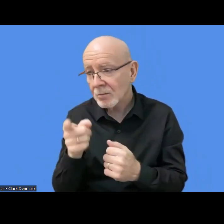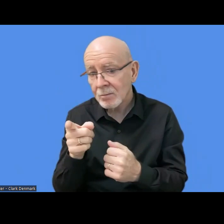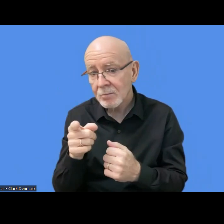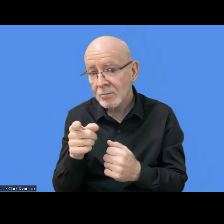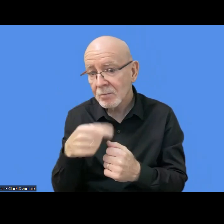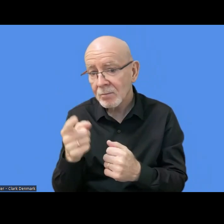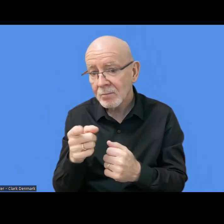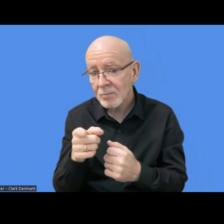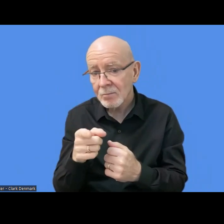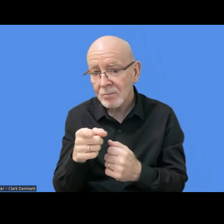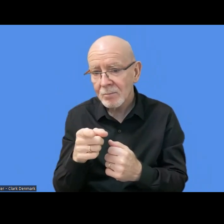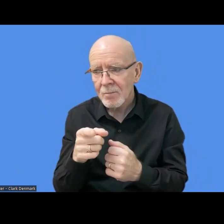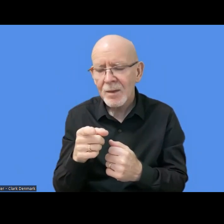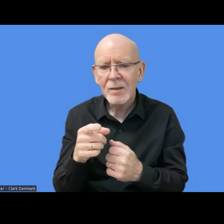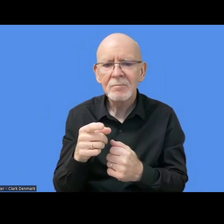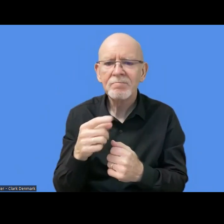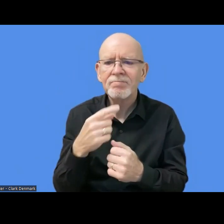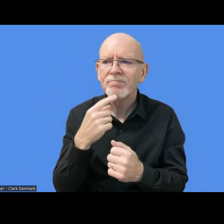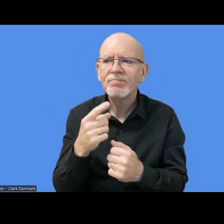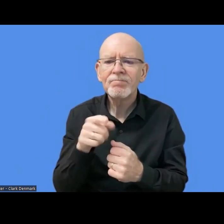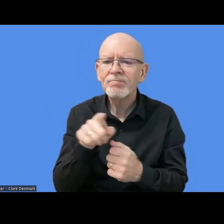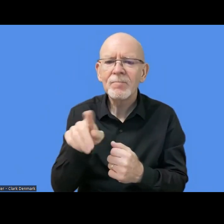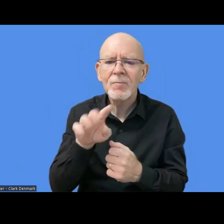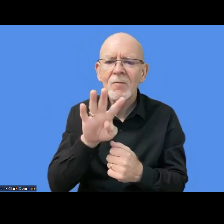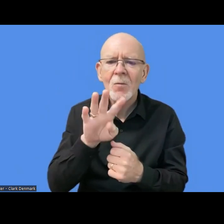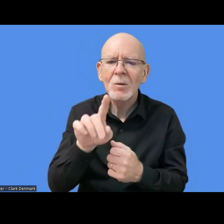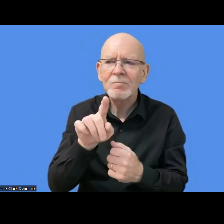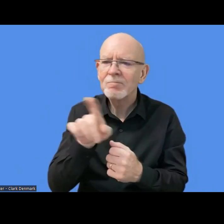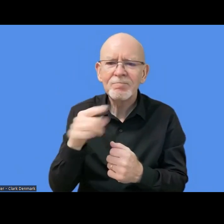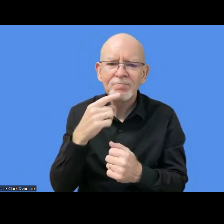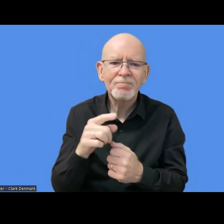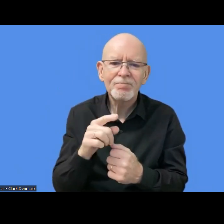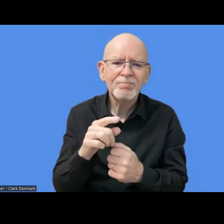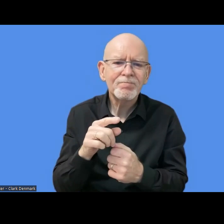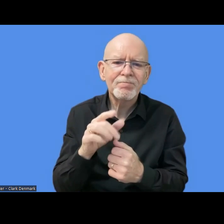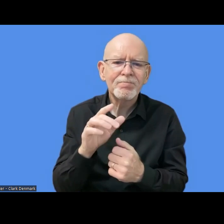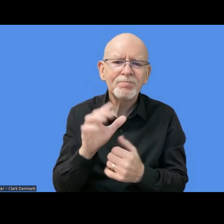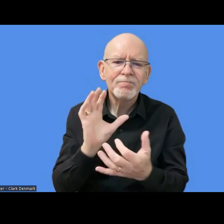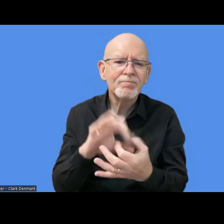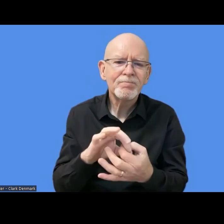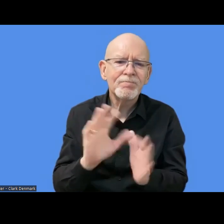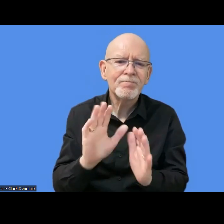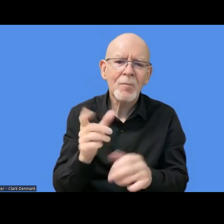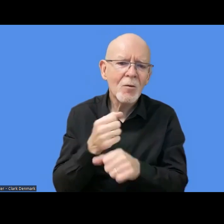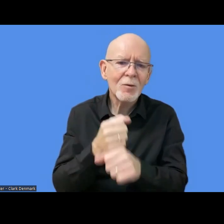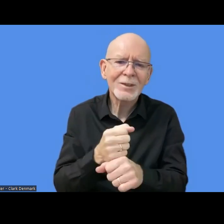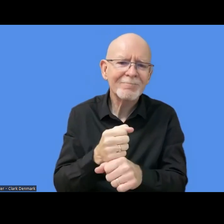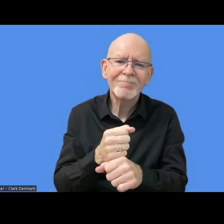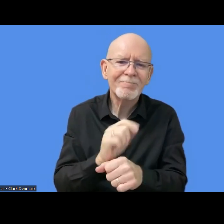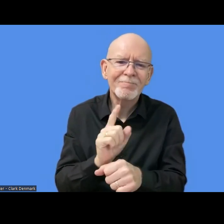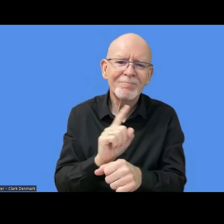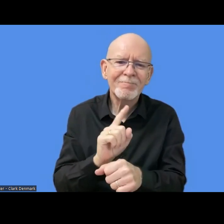many of the participants are also not from the business community. But thanks so much for, first of all, for joining the webinar today. It's going to be